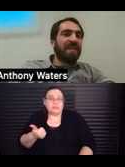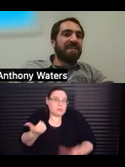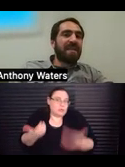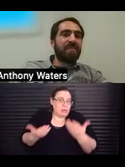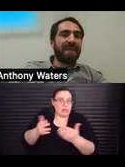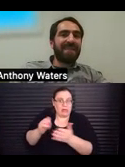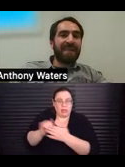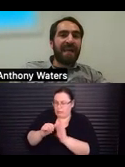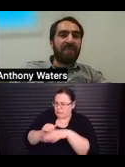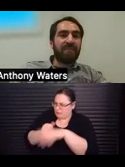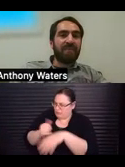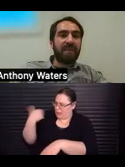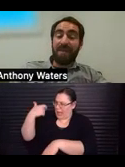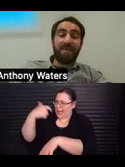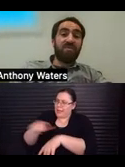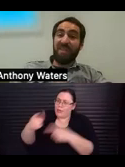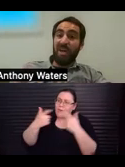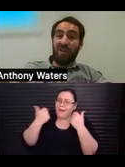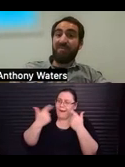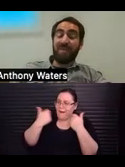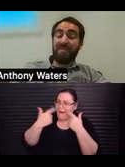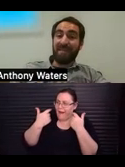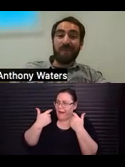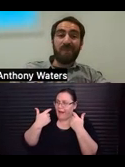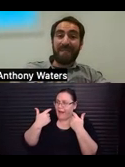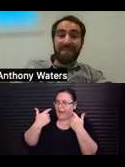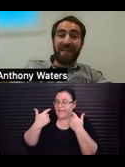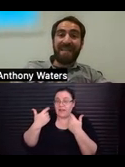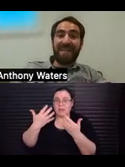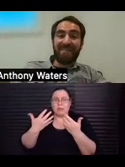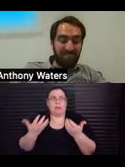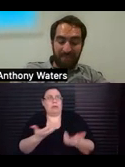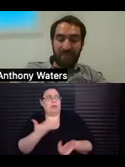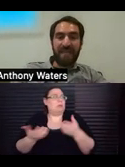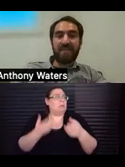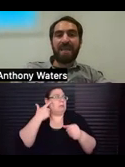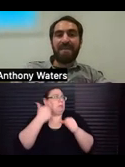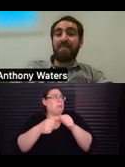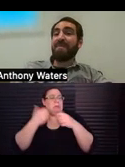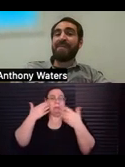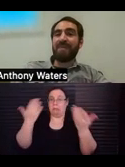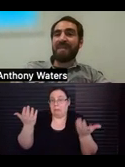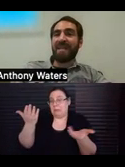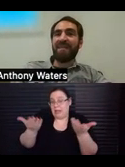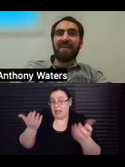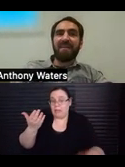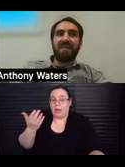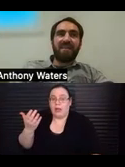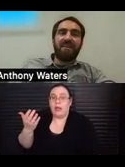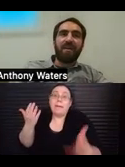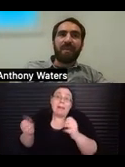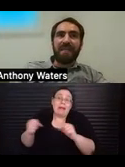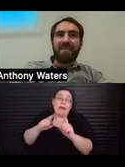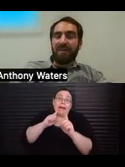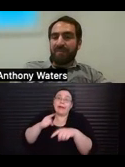when was the last time that you laughed? And maybe it's really hard for them to be able to identify that and empathize with that, but maybe they're able to say,